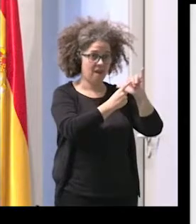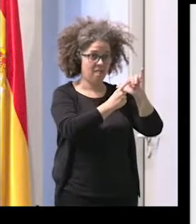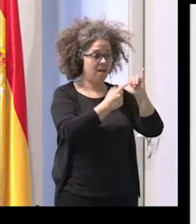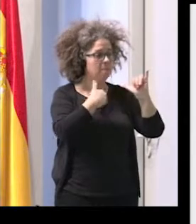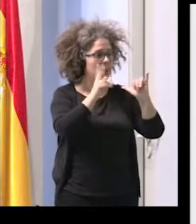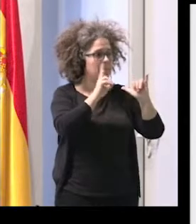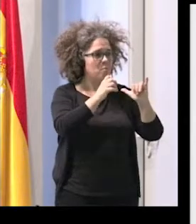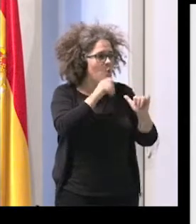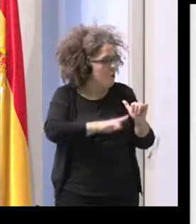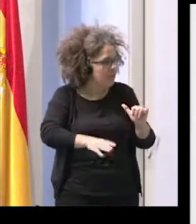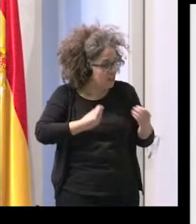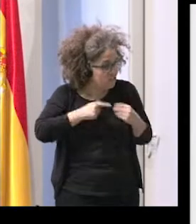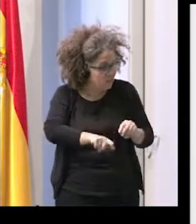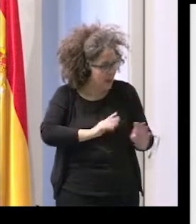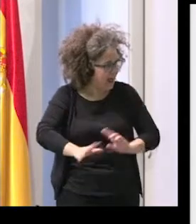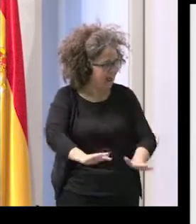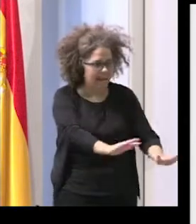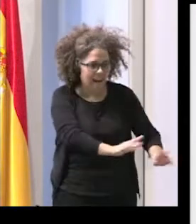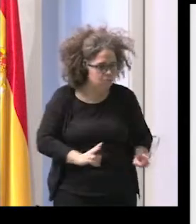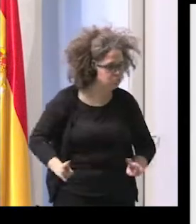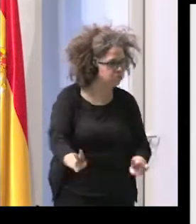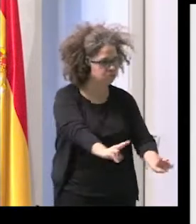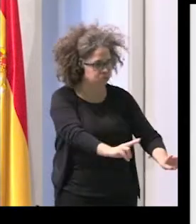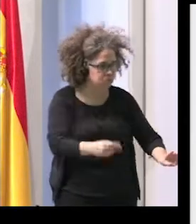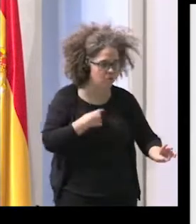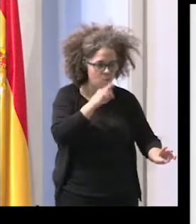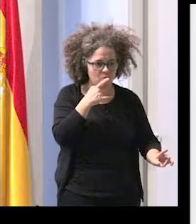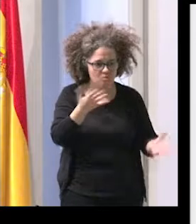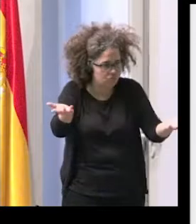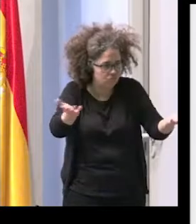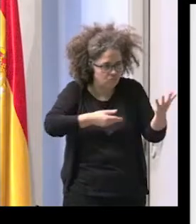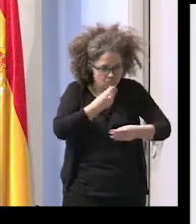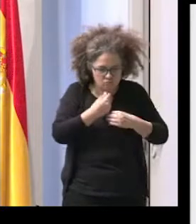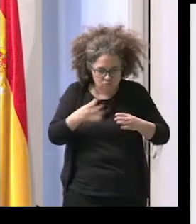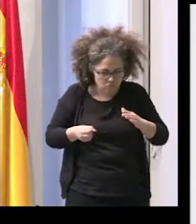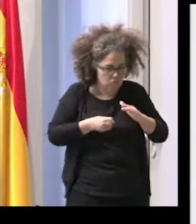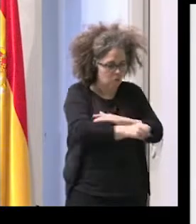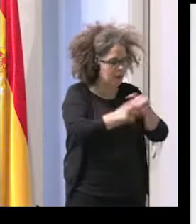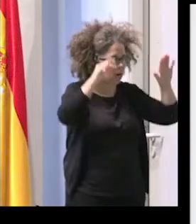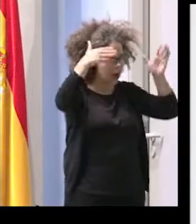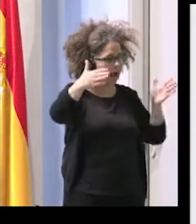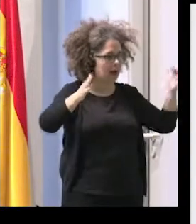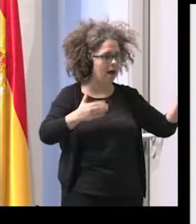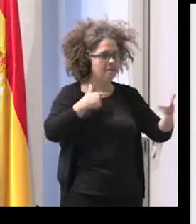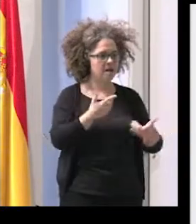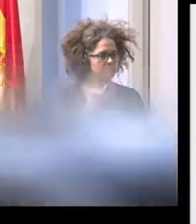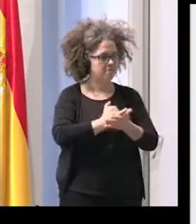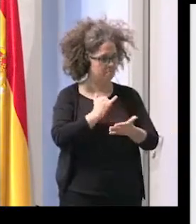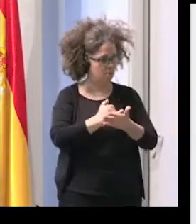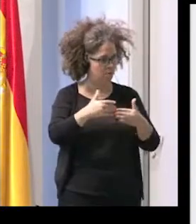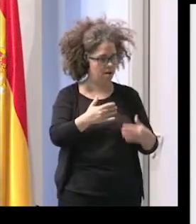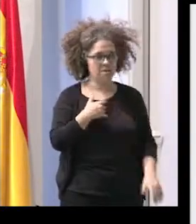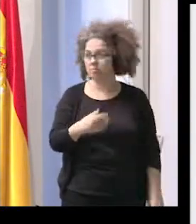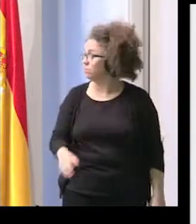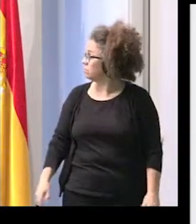are relative to when we put them in the sound booth. Look at these children playing together. They